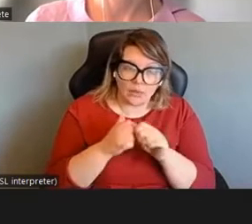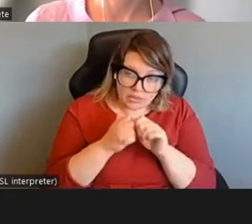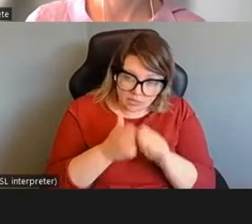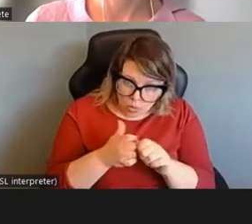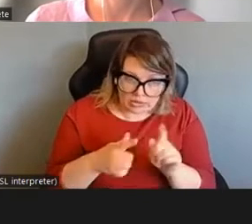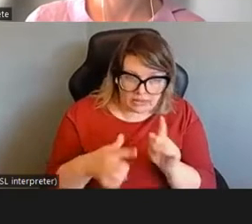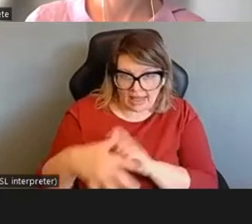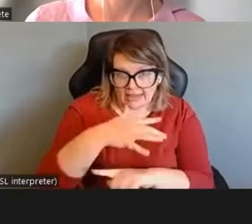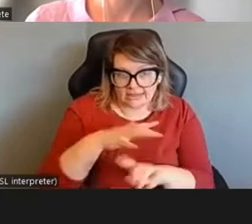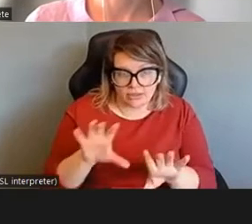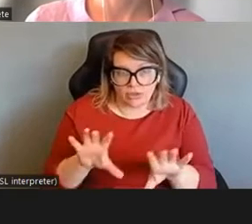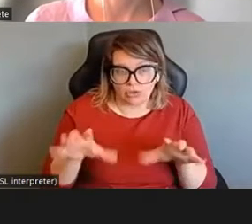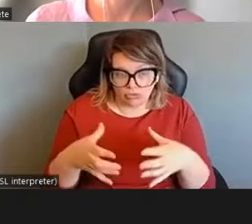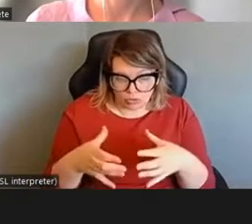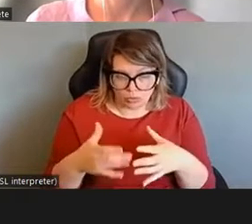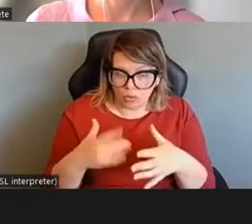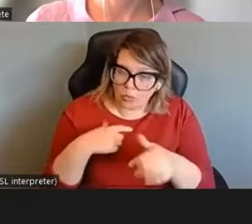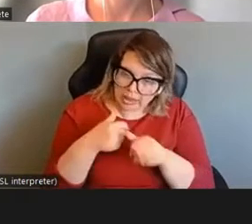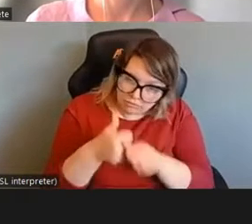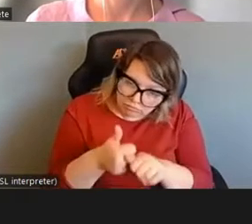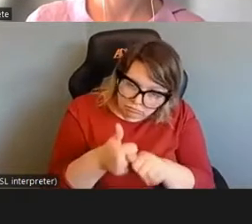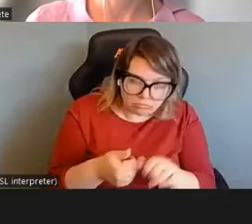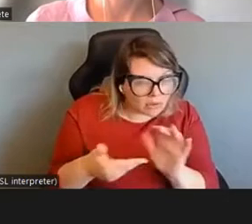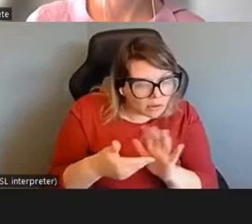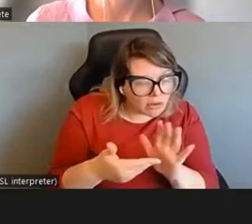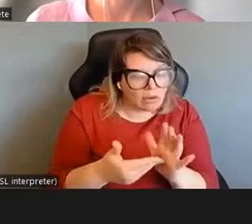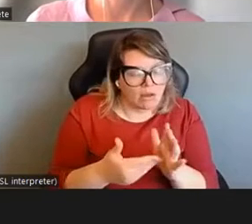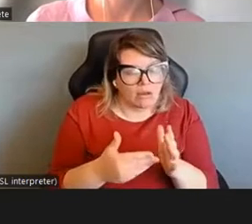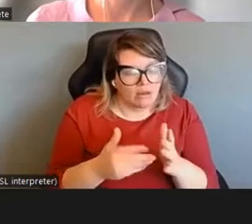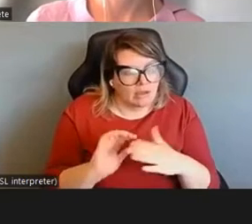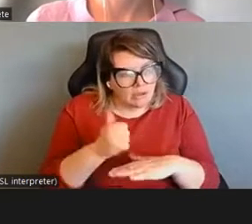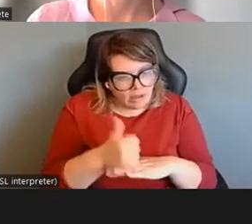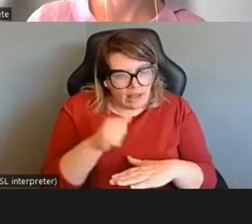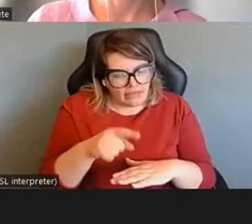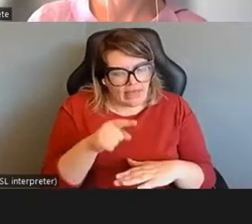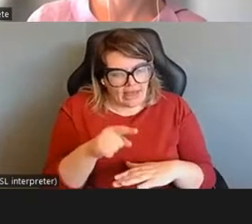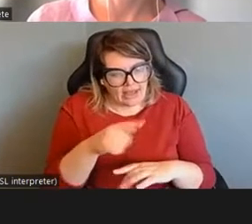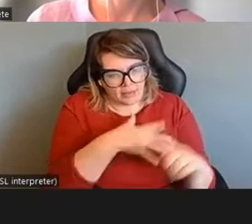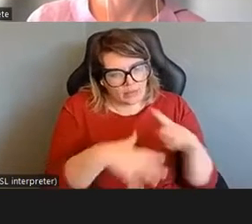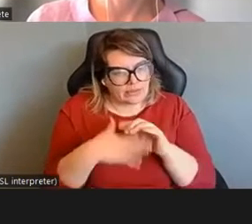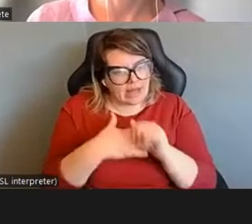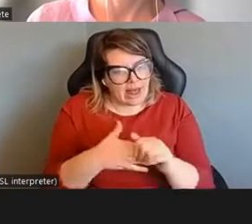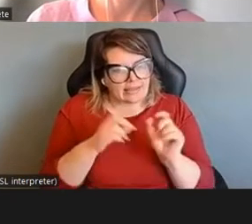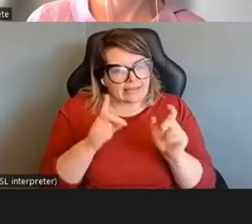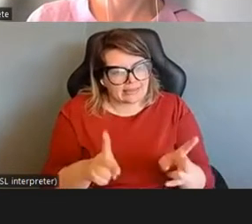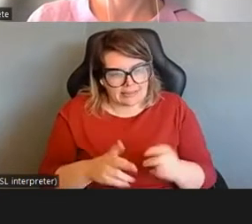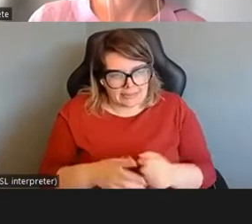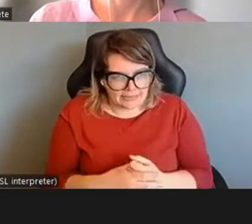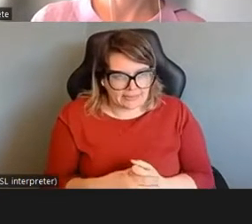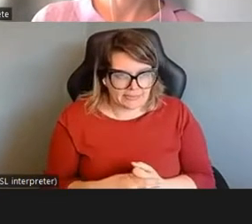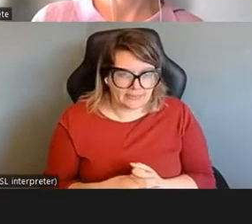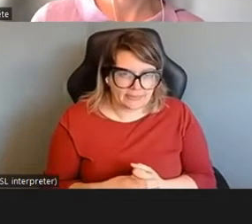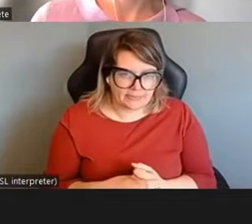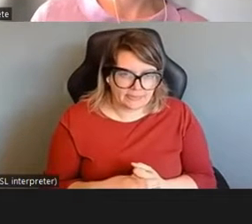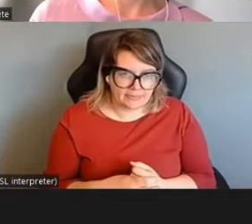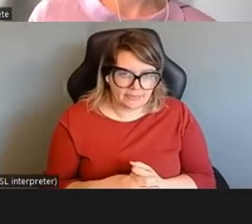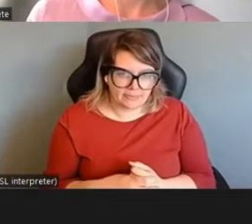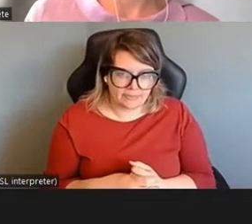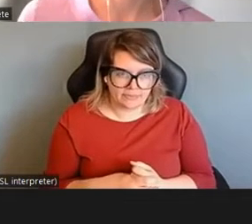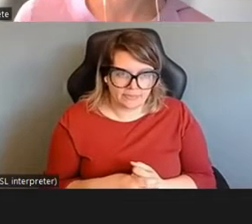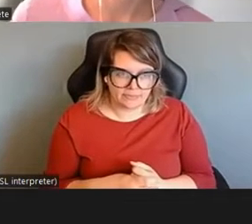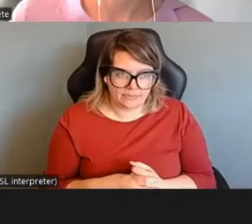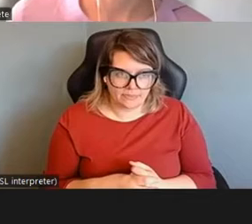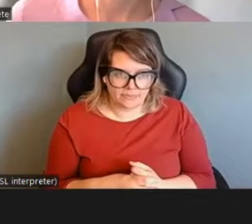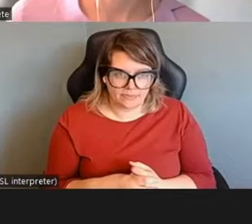to develop and then implement their community-led M&E system? So because they already had